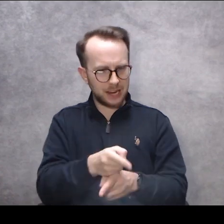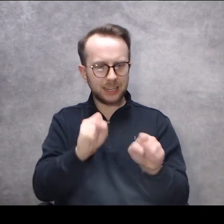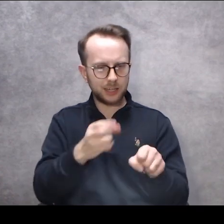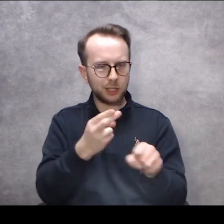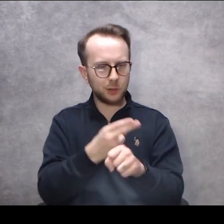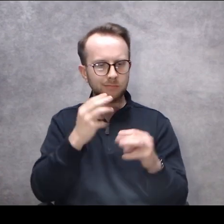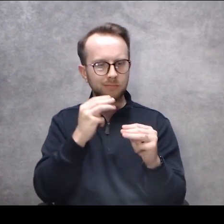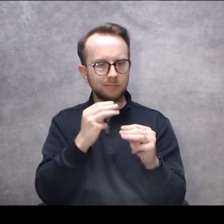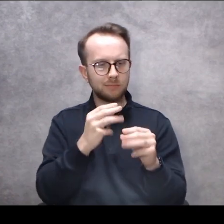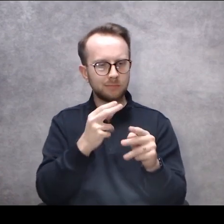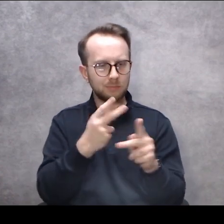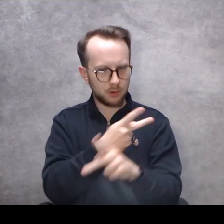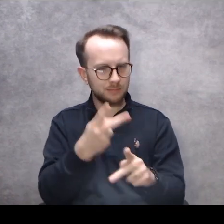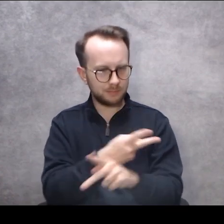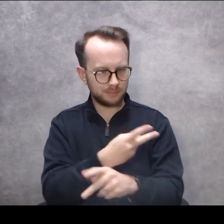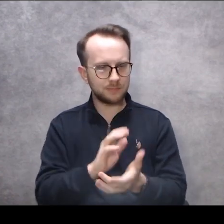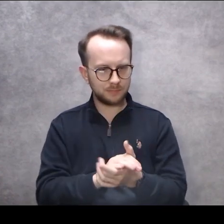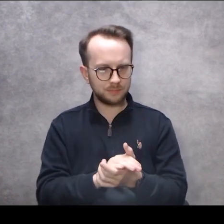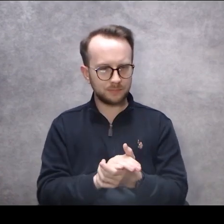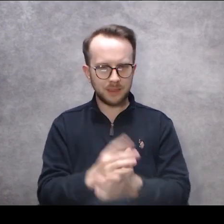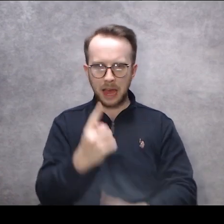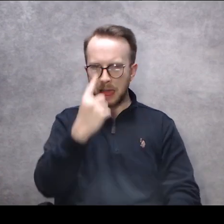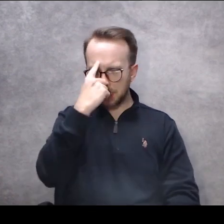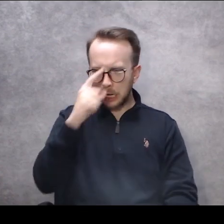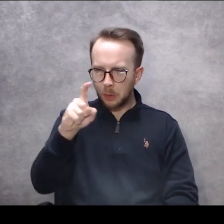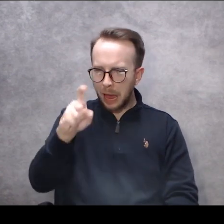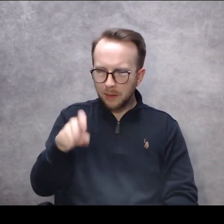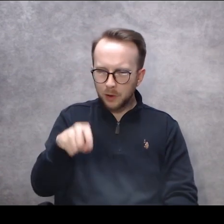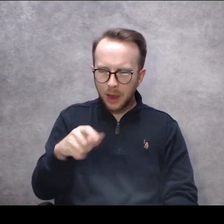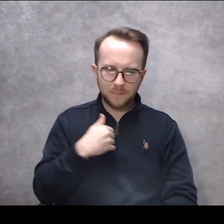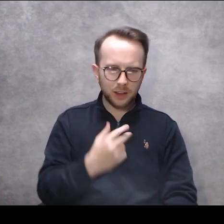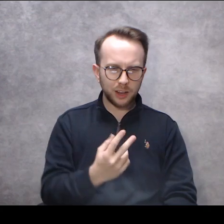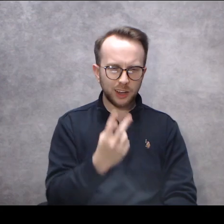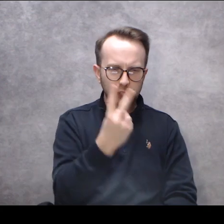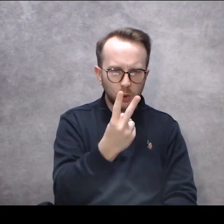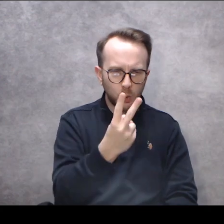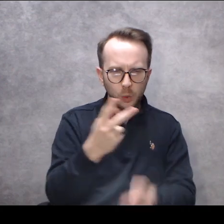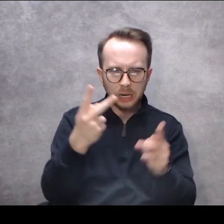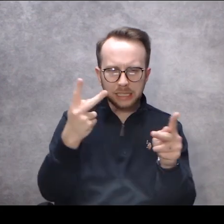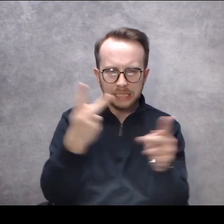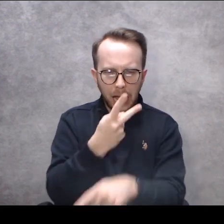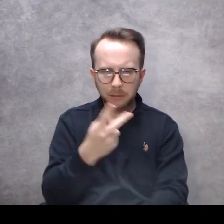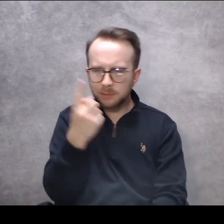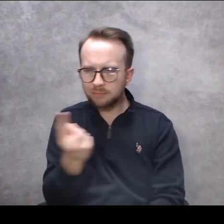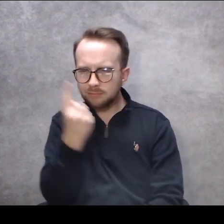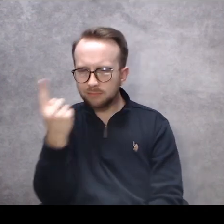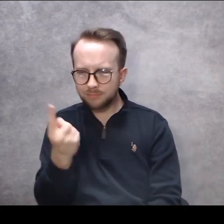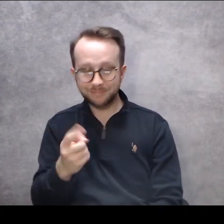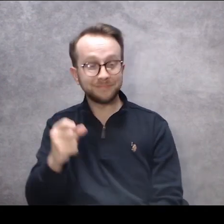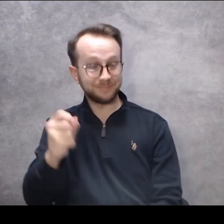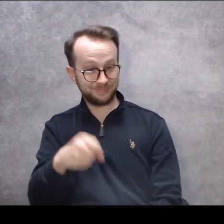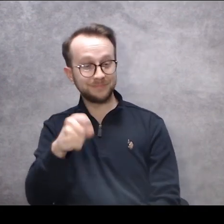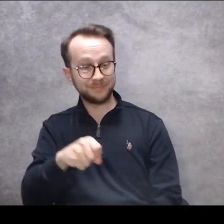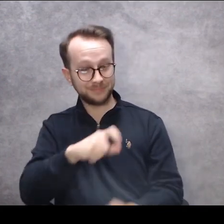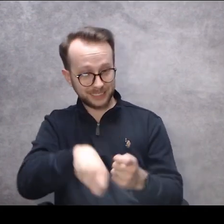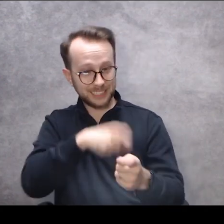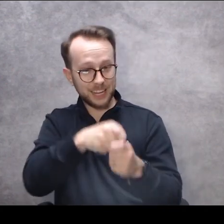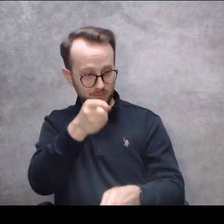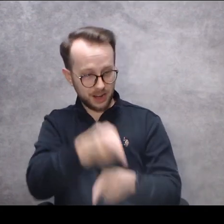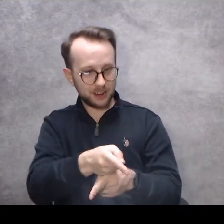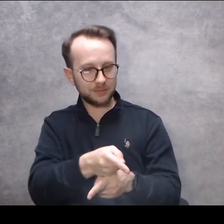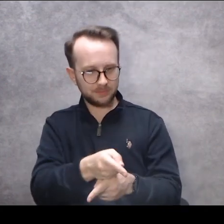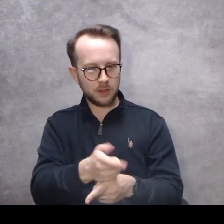multiplication. Yep. I think you have to do like 2 times something. Mm-hmm. You're exactly right. So I'm going to